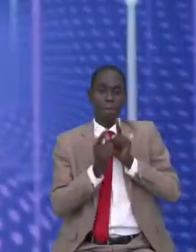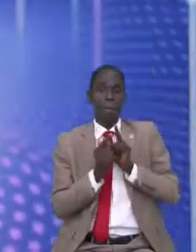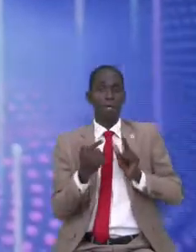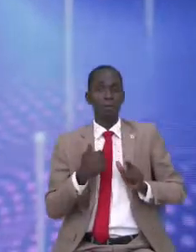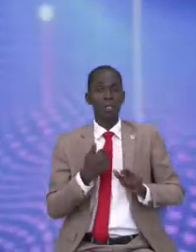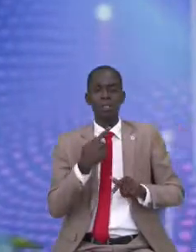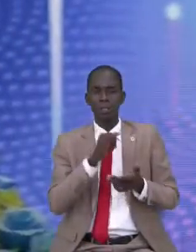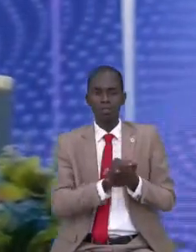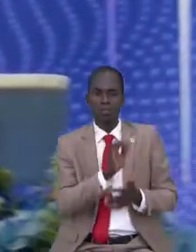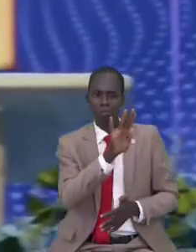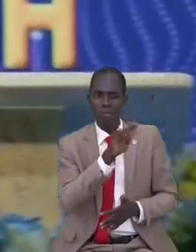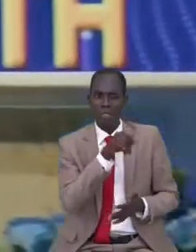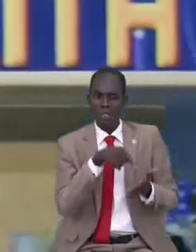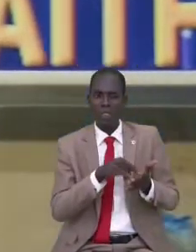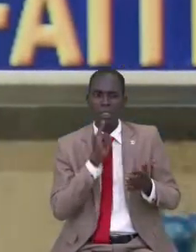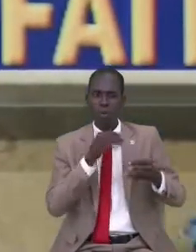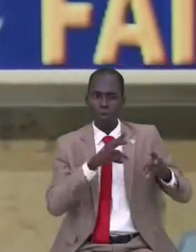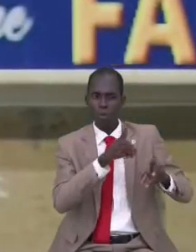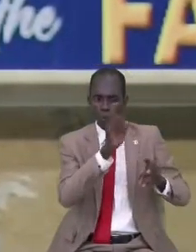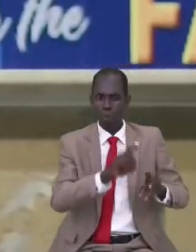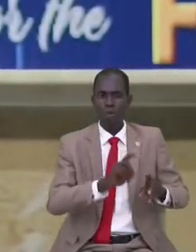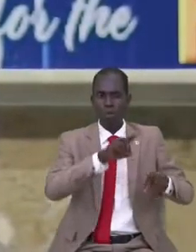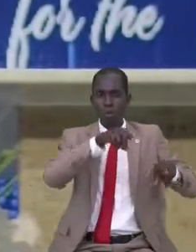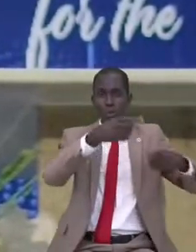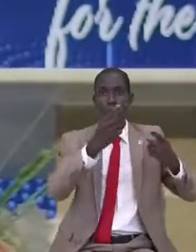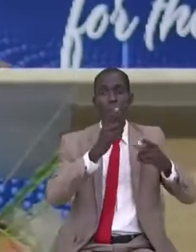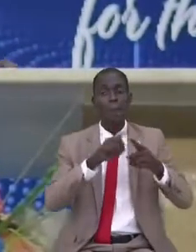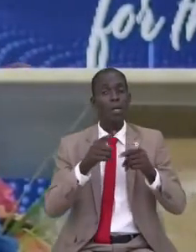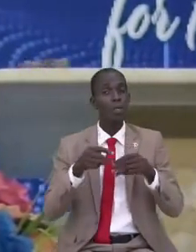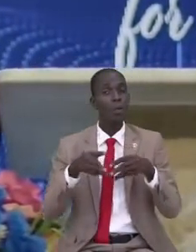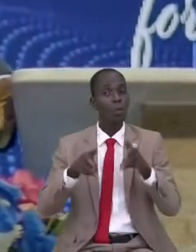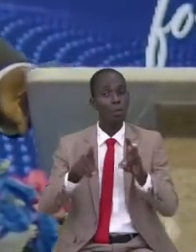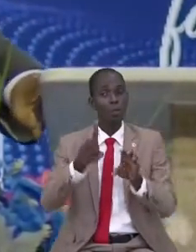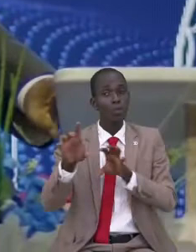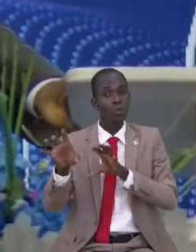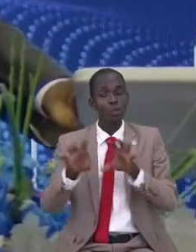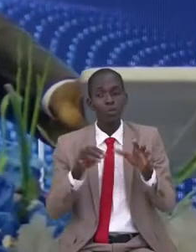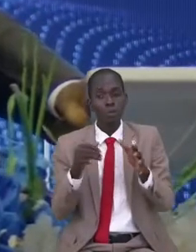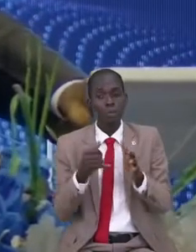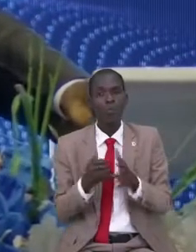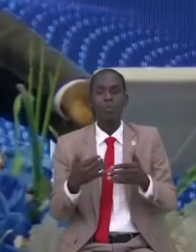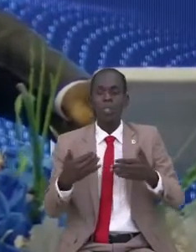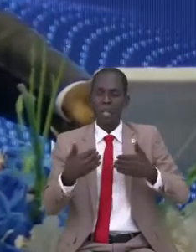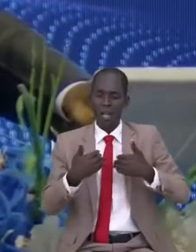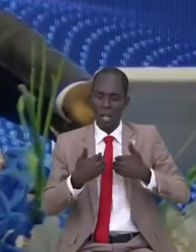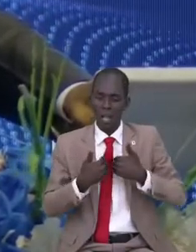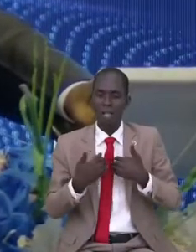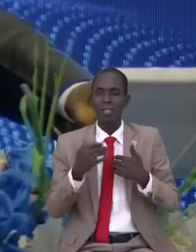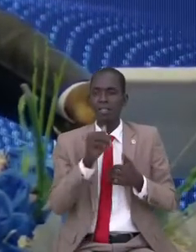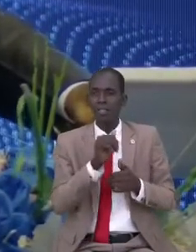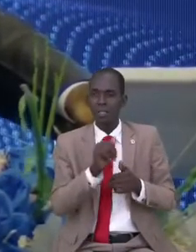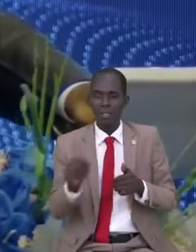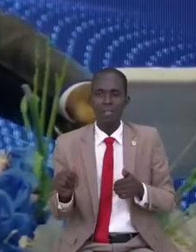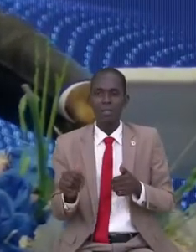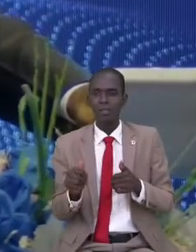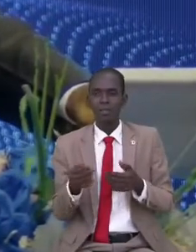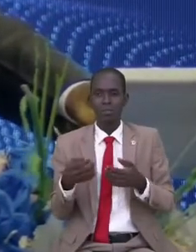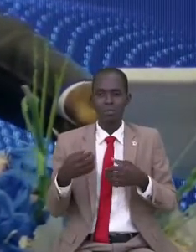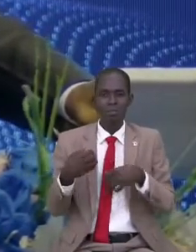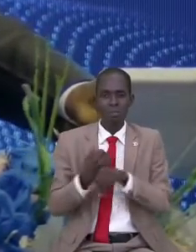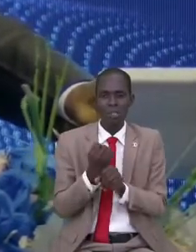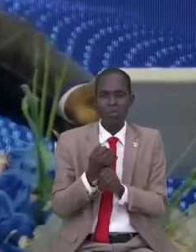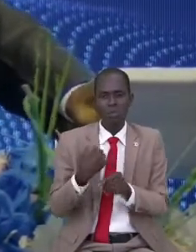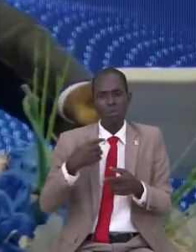is the way I should go, but the way you do it has the tendency to make me